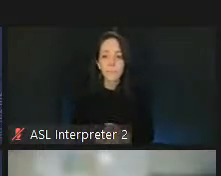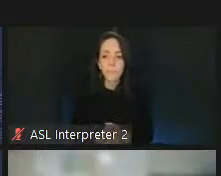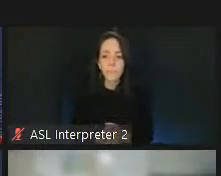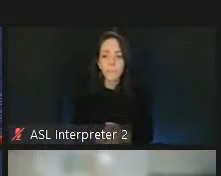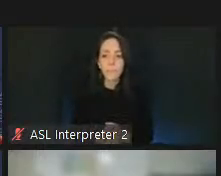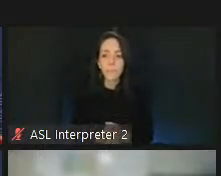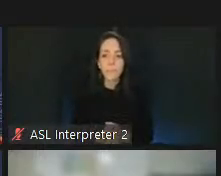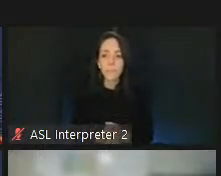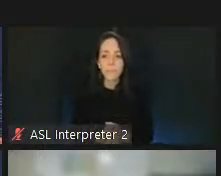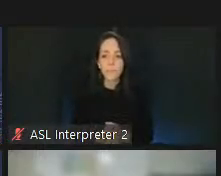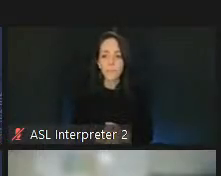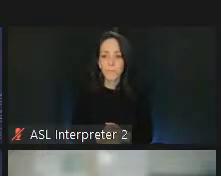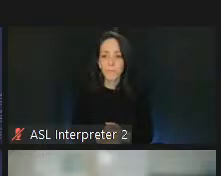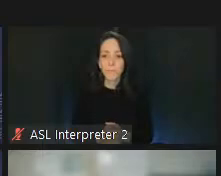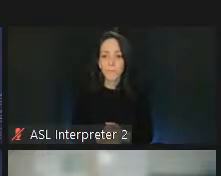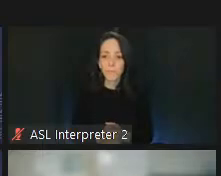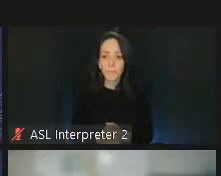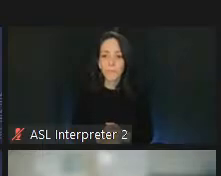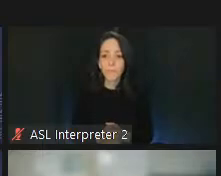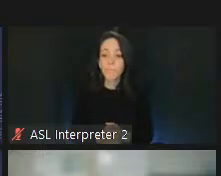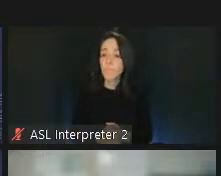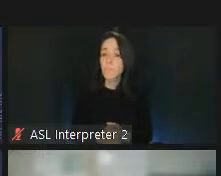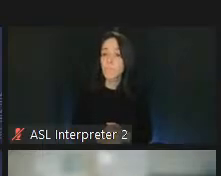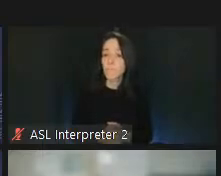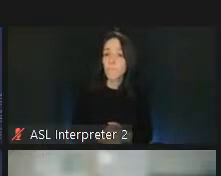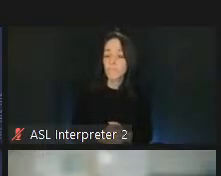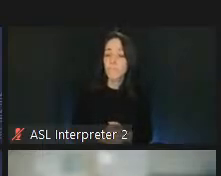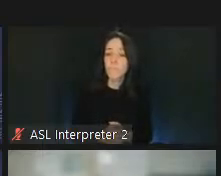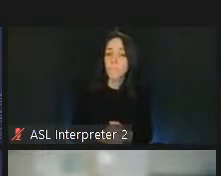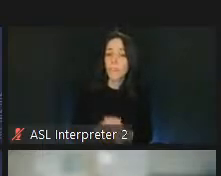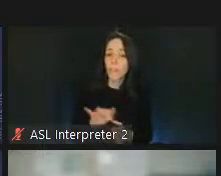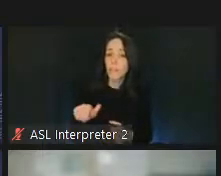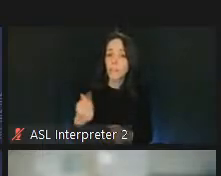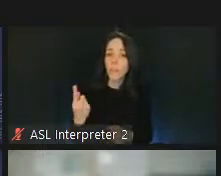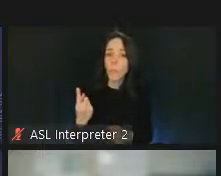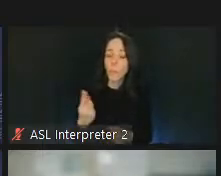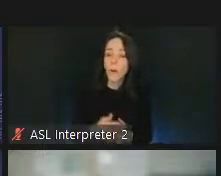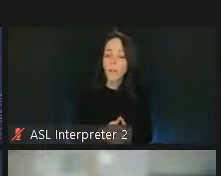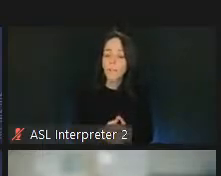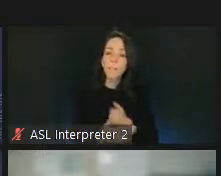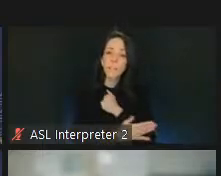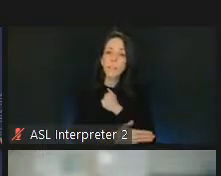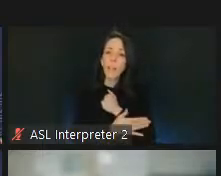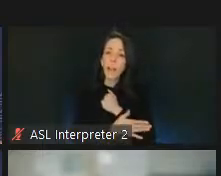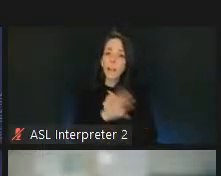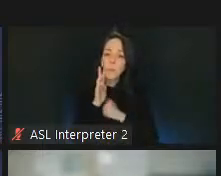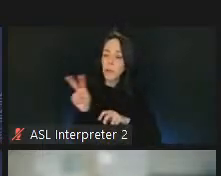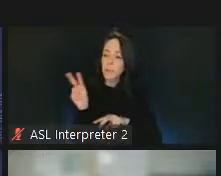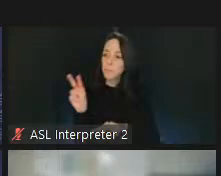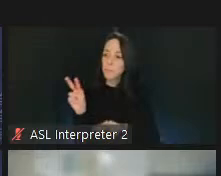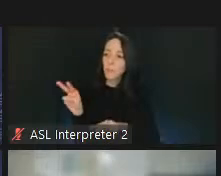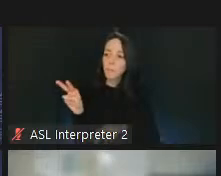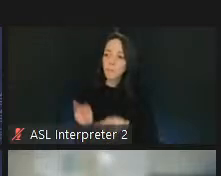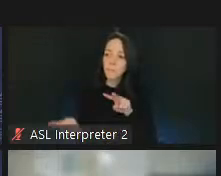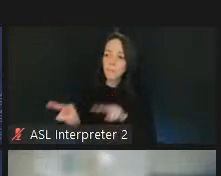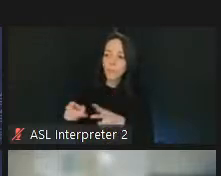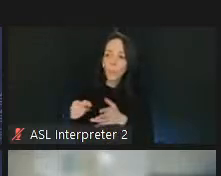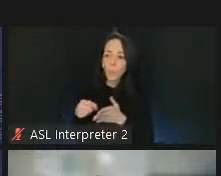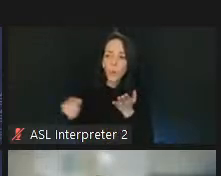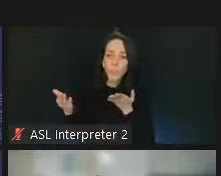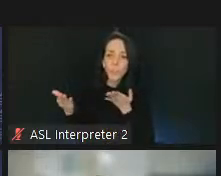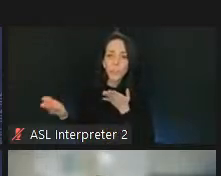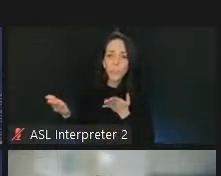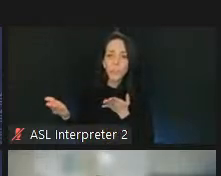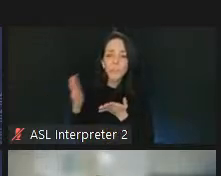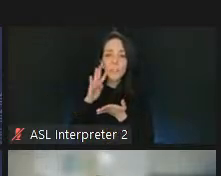so that is another one that, as the county looks at what services it will provide into